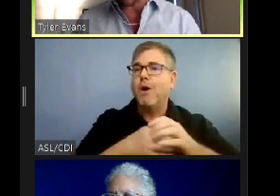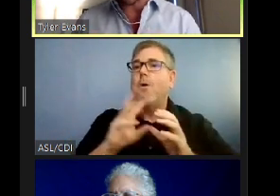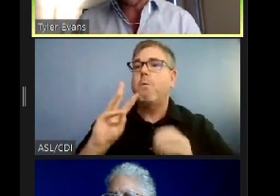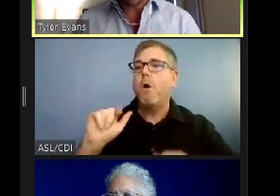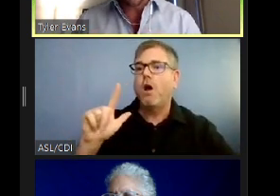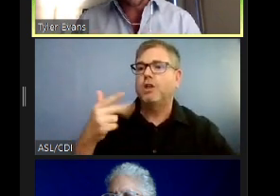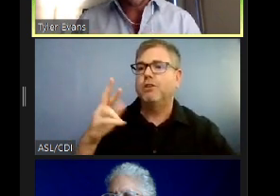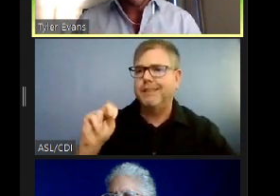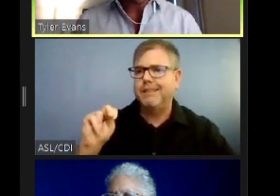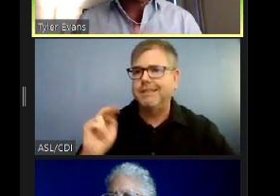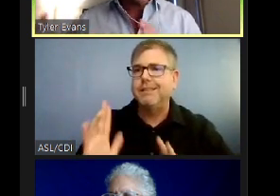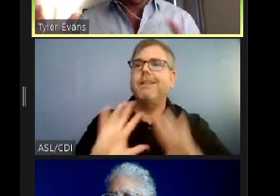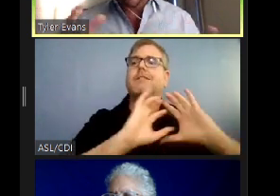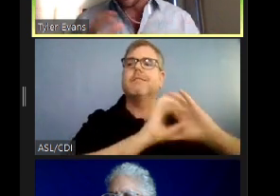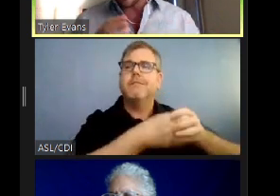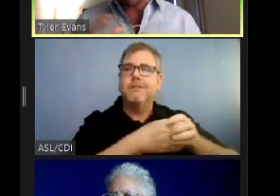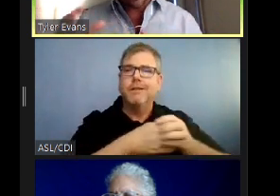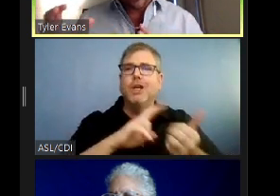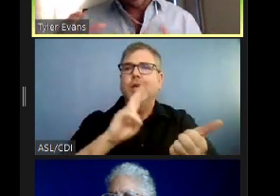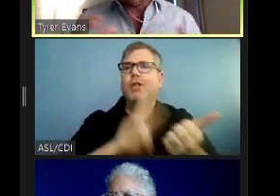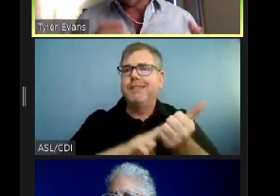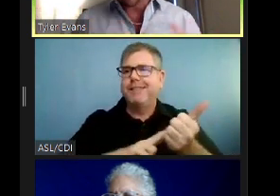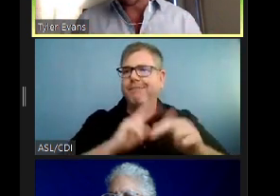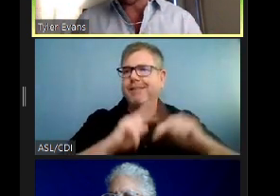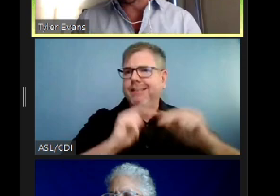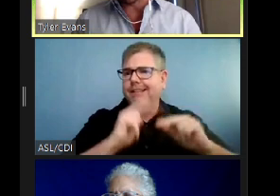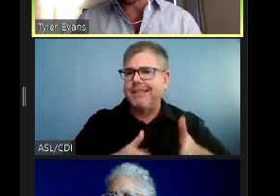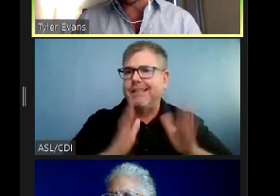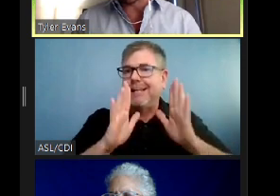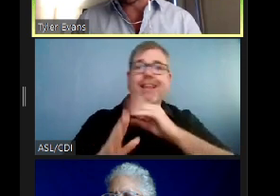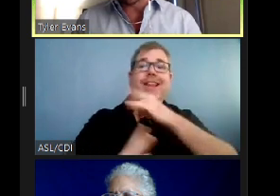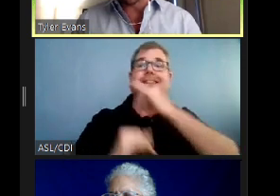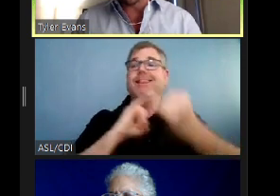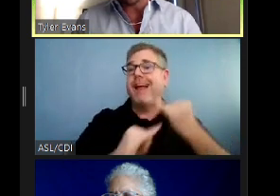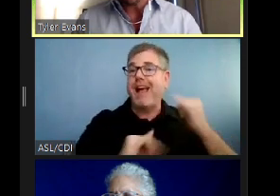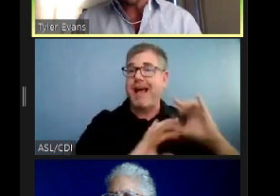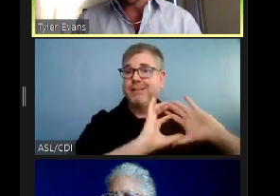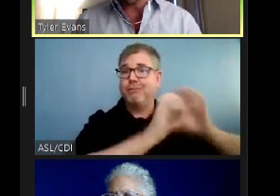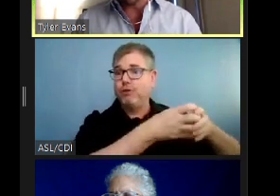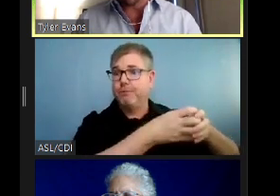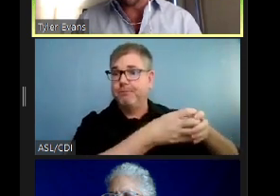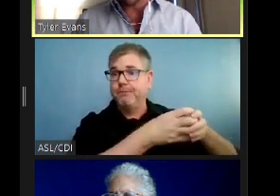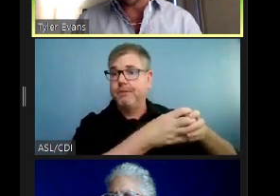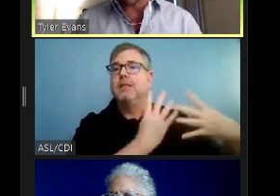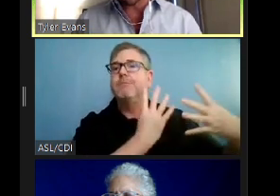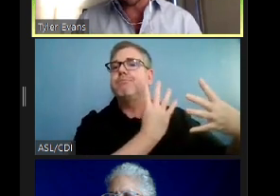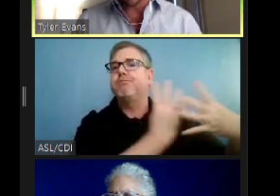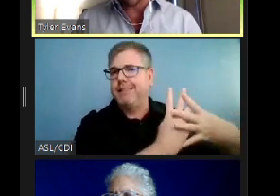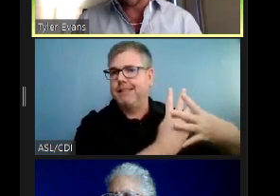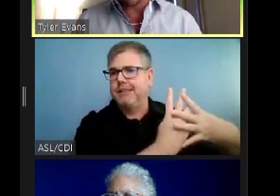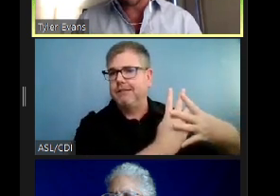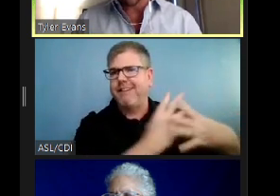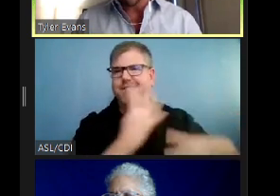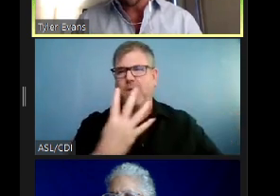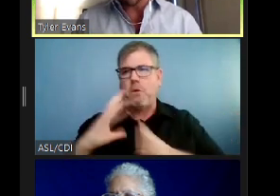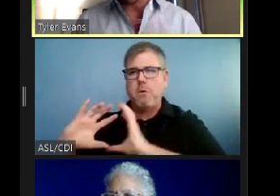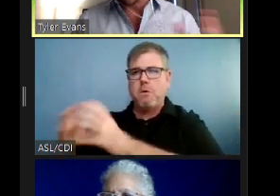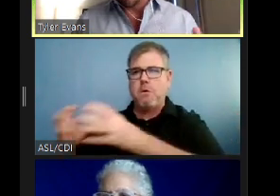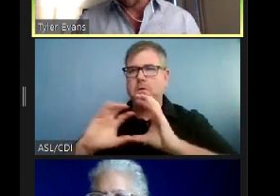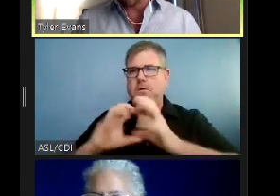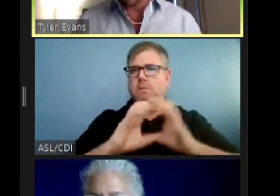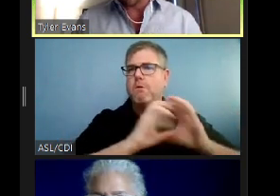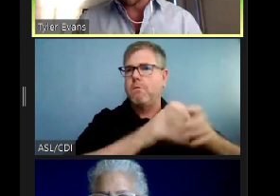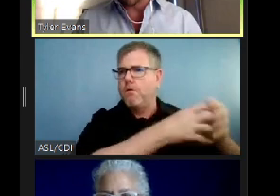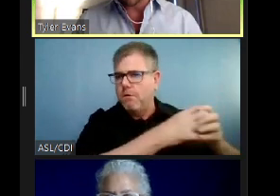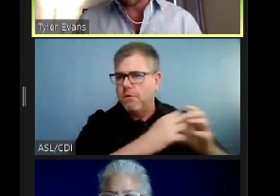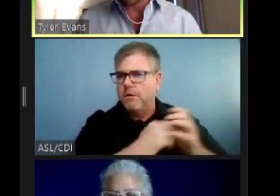covering the state prisons. So not everything is coming through the local health department, although we are receiving the lion's share, along